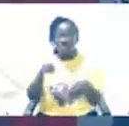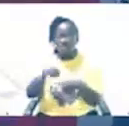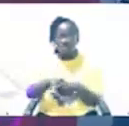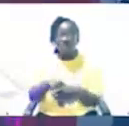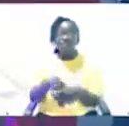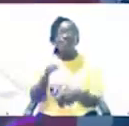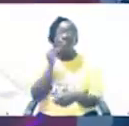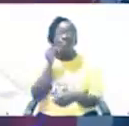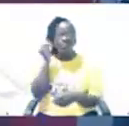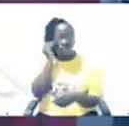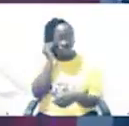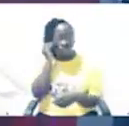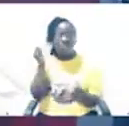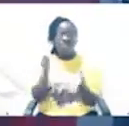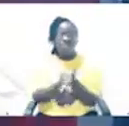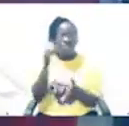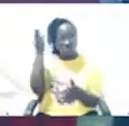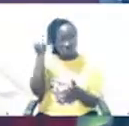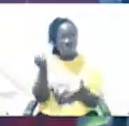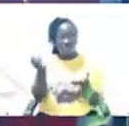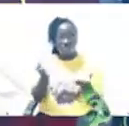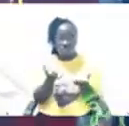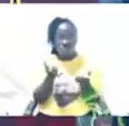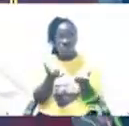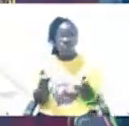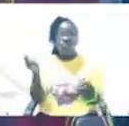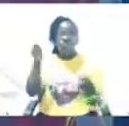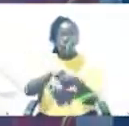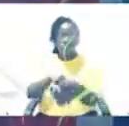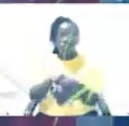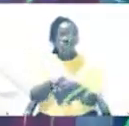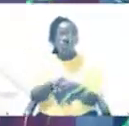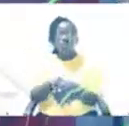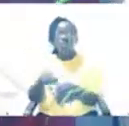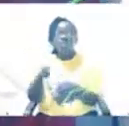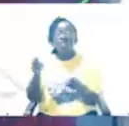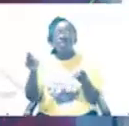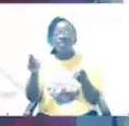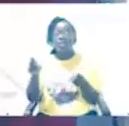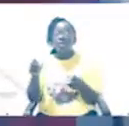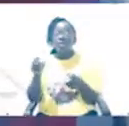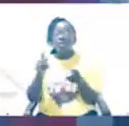That is why we want to combine the language. So,